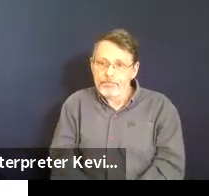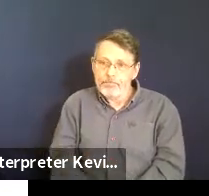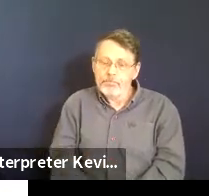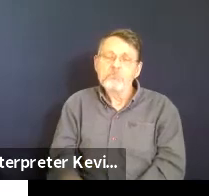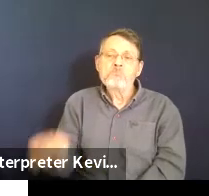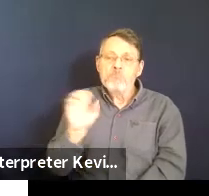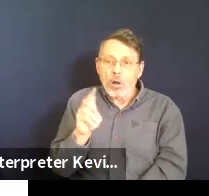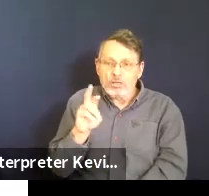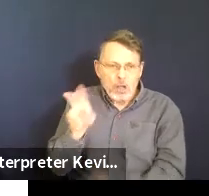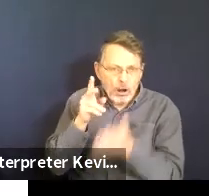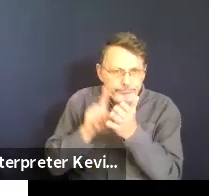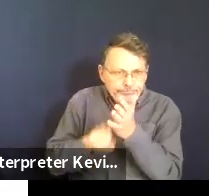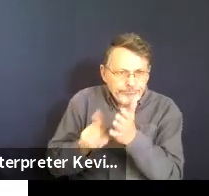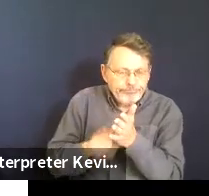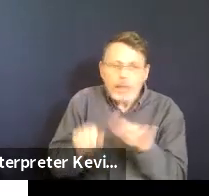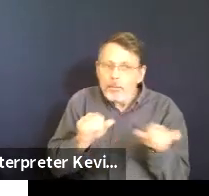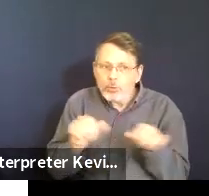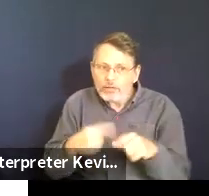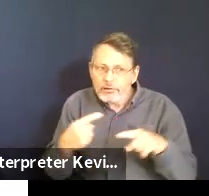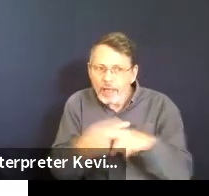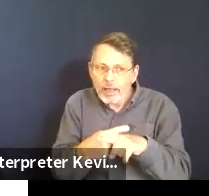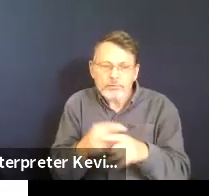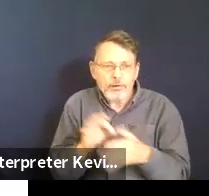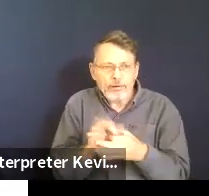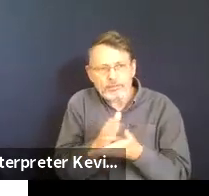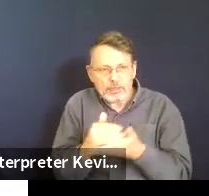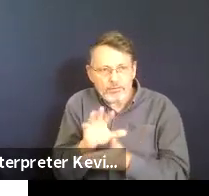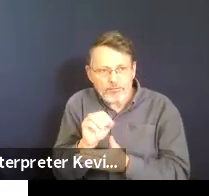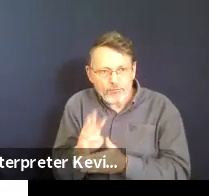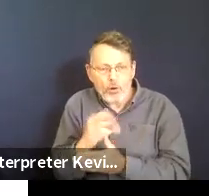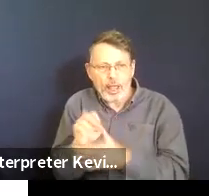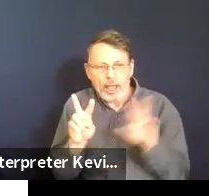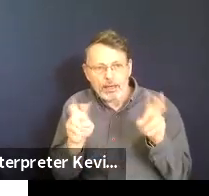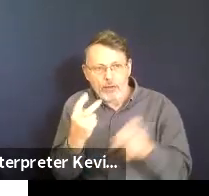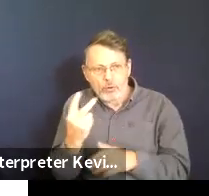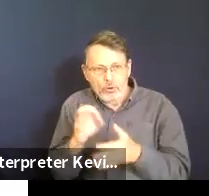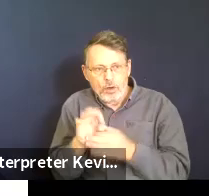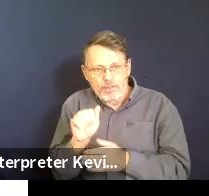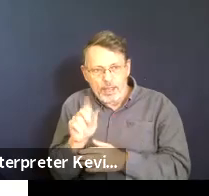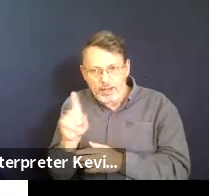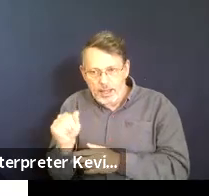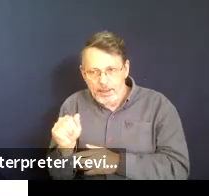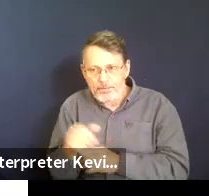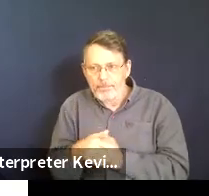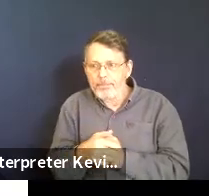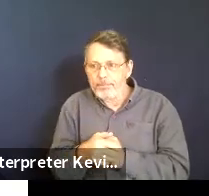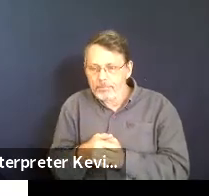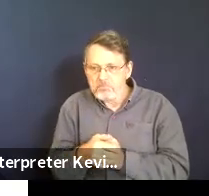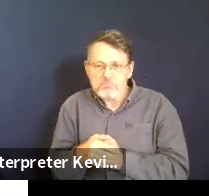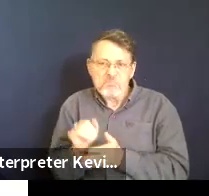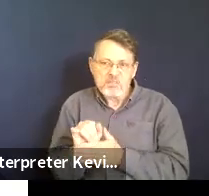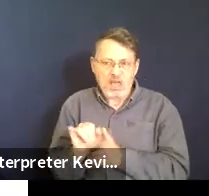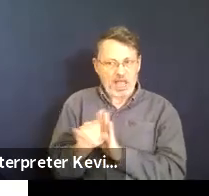So we investigated potential violations of Section 504 and Title II of the ADA. This identified